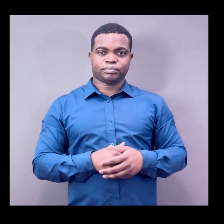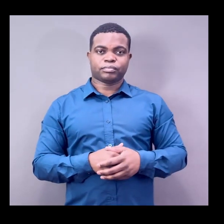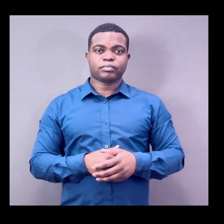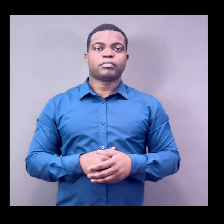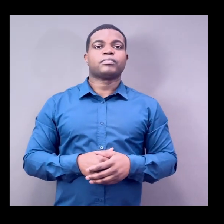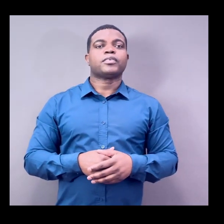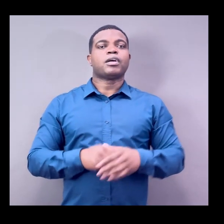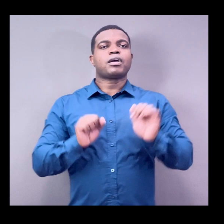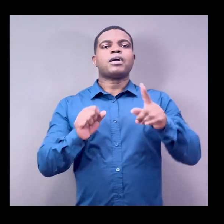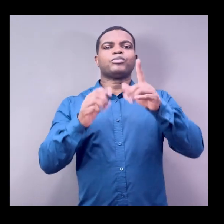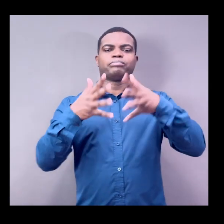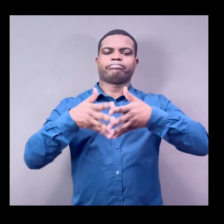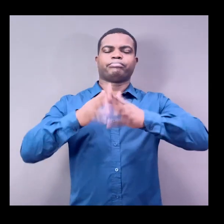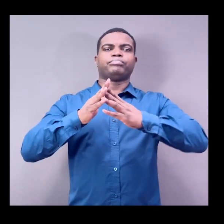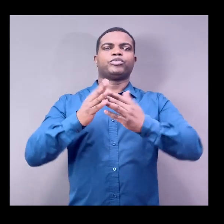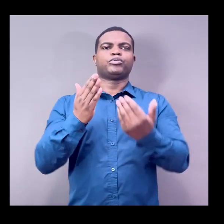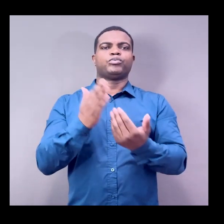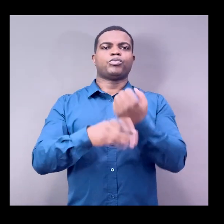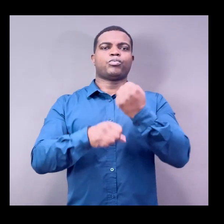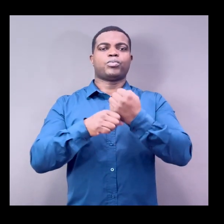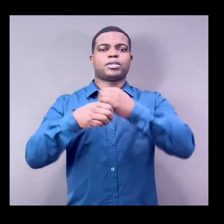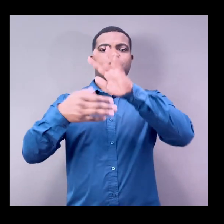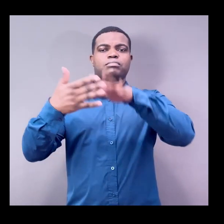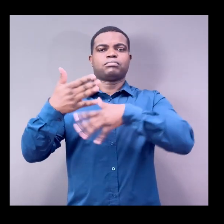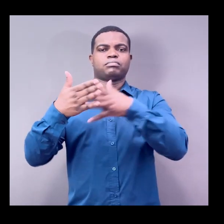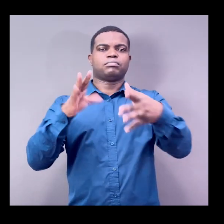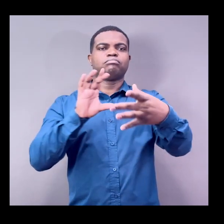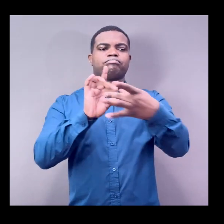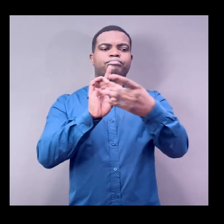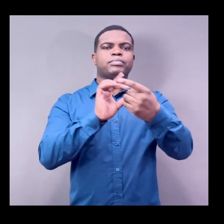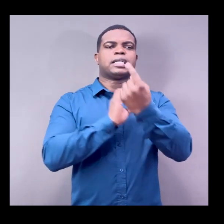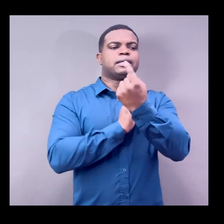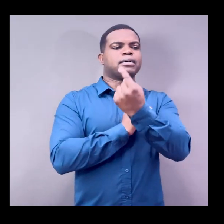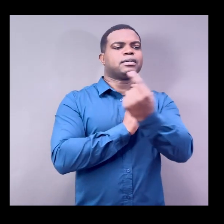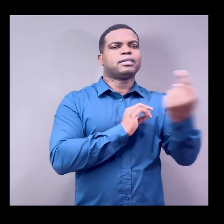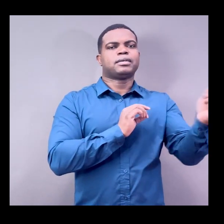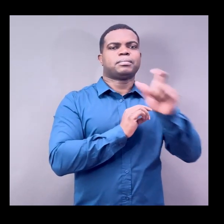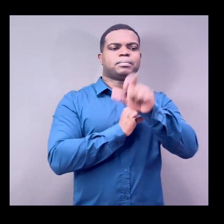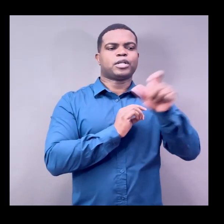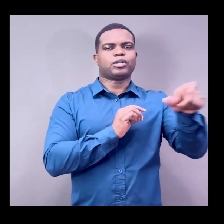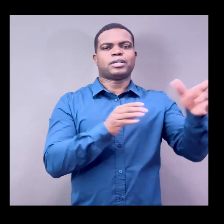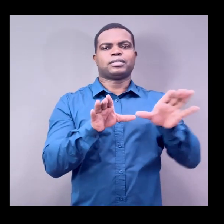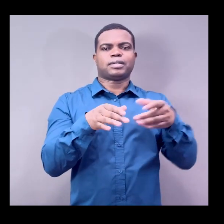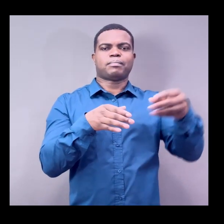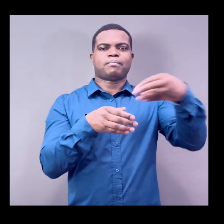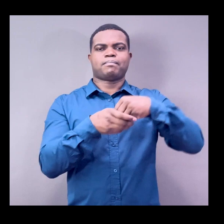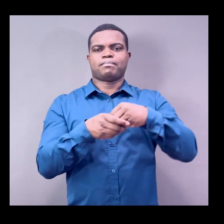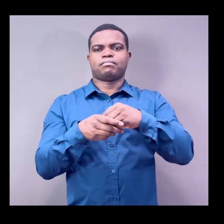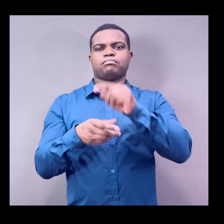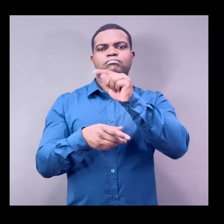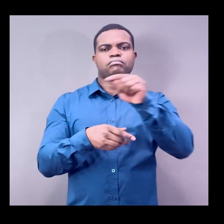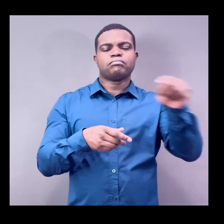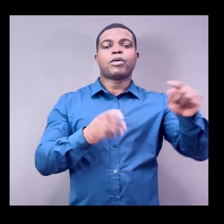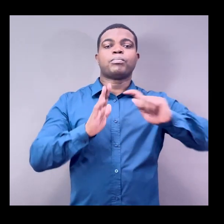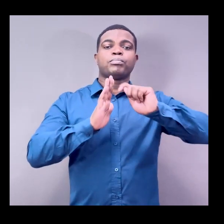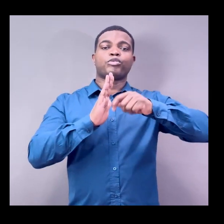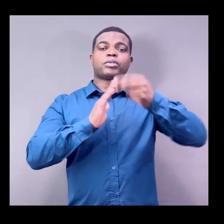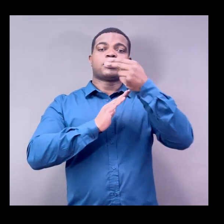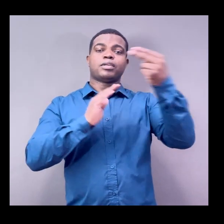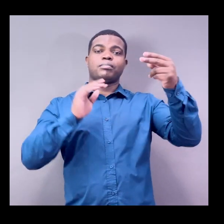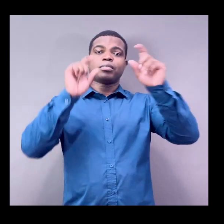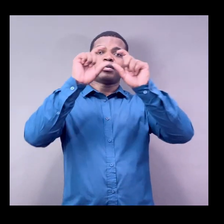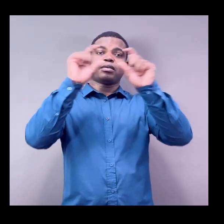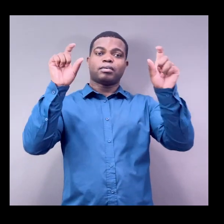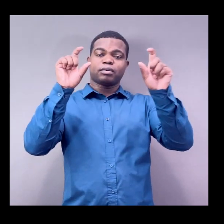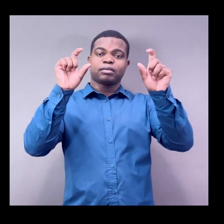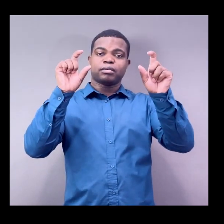work schedule for each team member. You can see here team member name, you can see here project name. So that